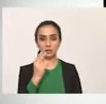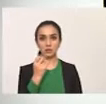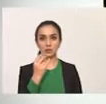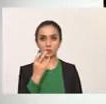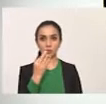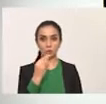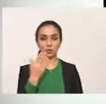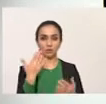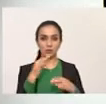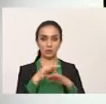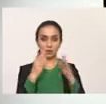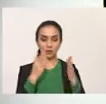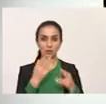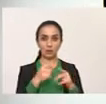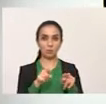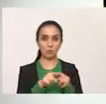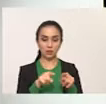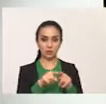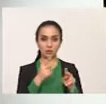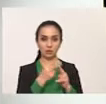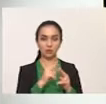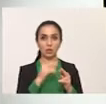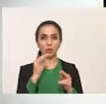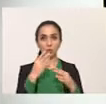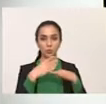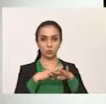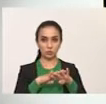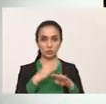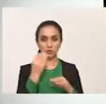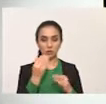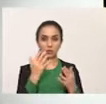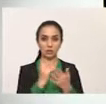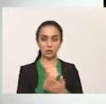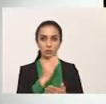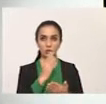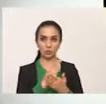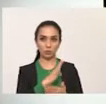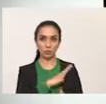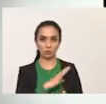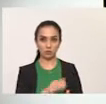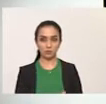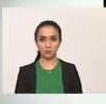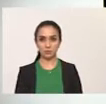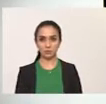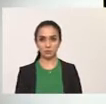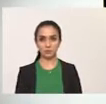Oscillatoriyaning tanasi bir xildagi hujayralardan tashkil topgan.